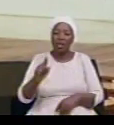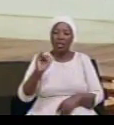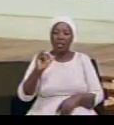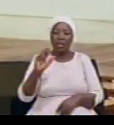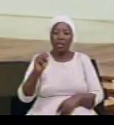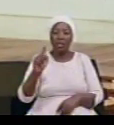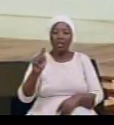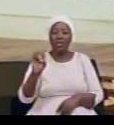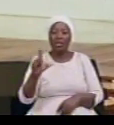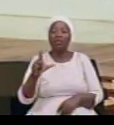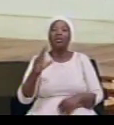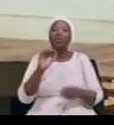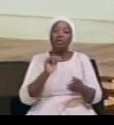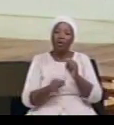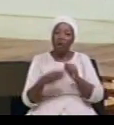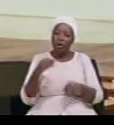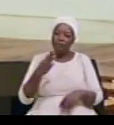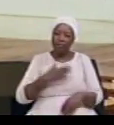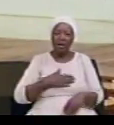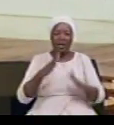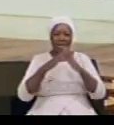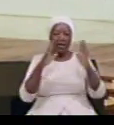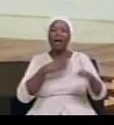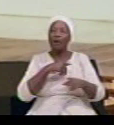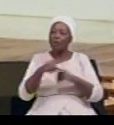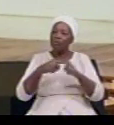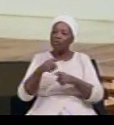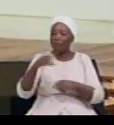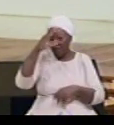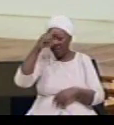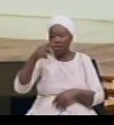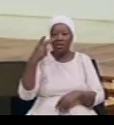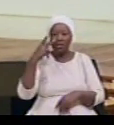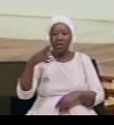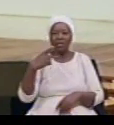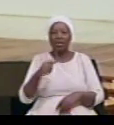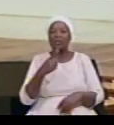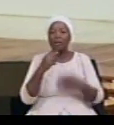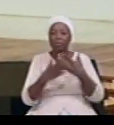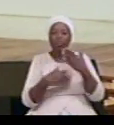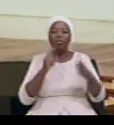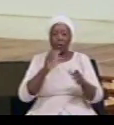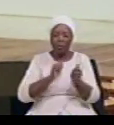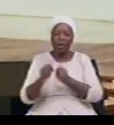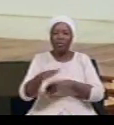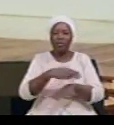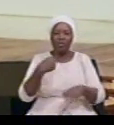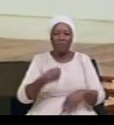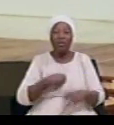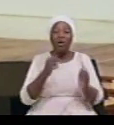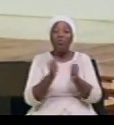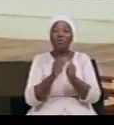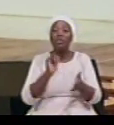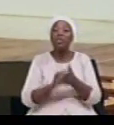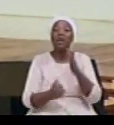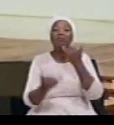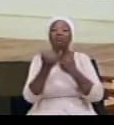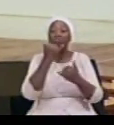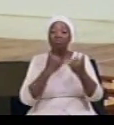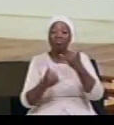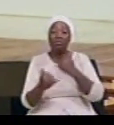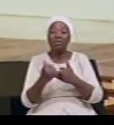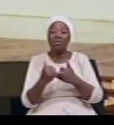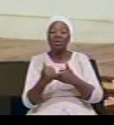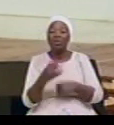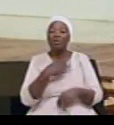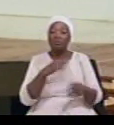he sees the blood, he will pass over me. With that erroneous conception, he goes